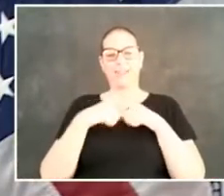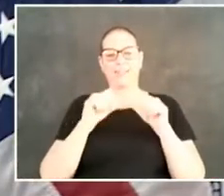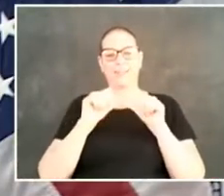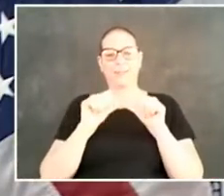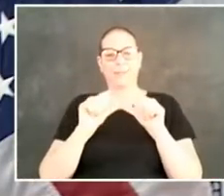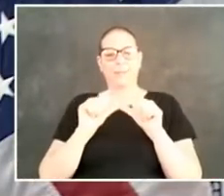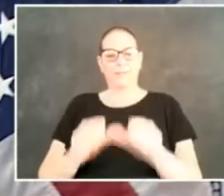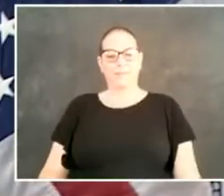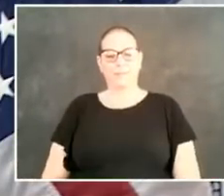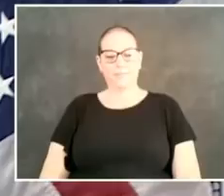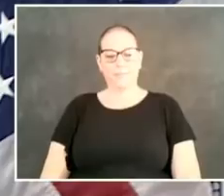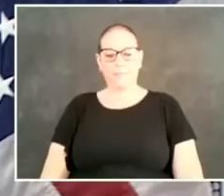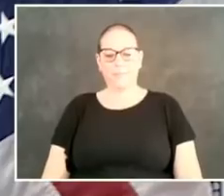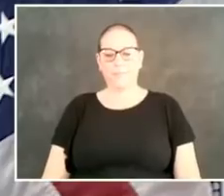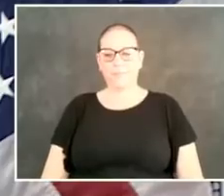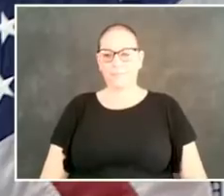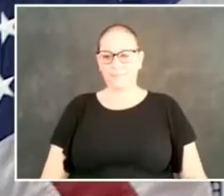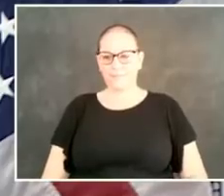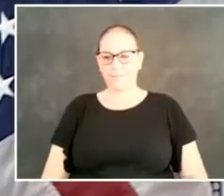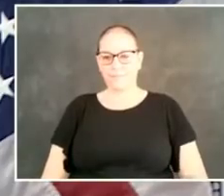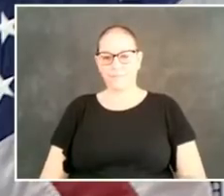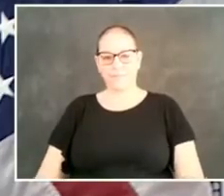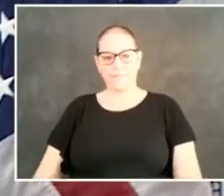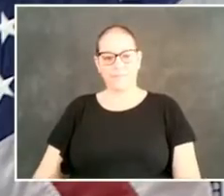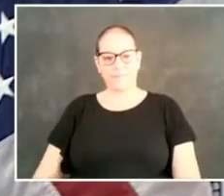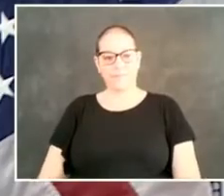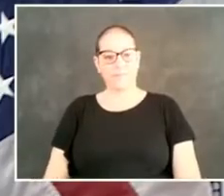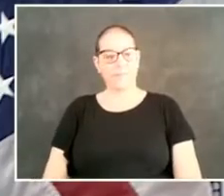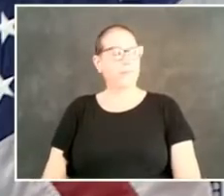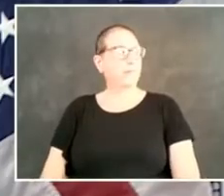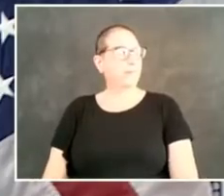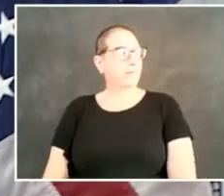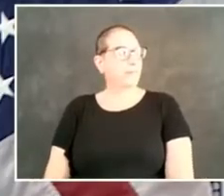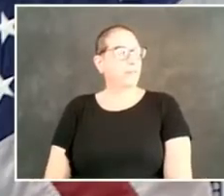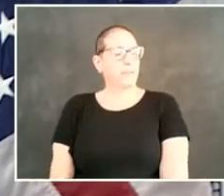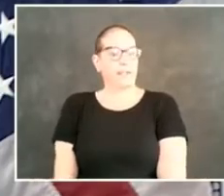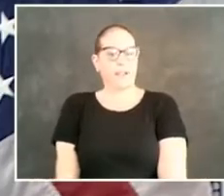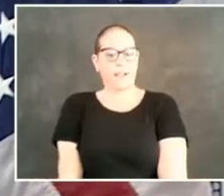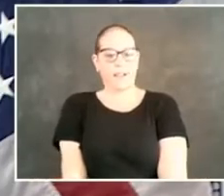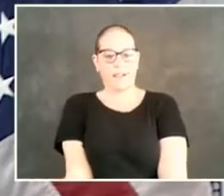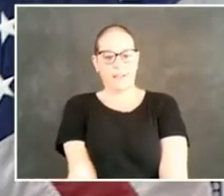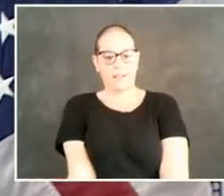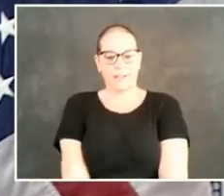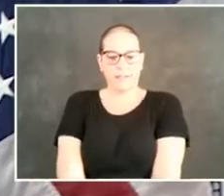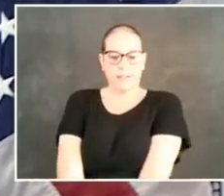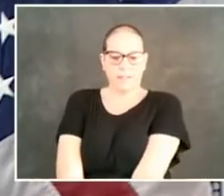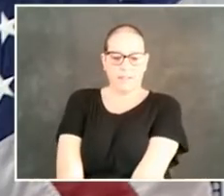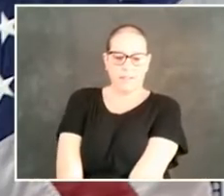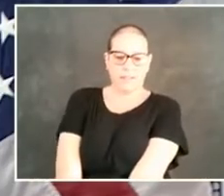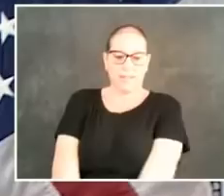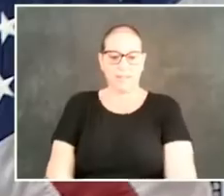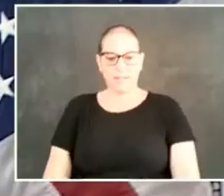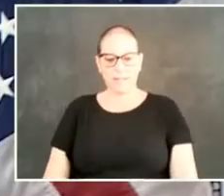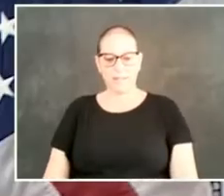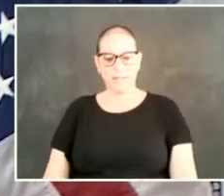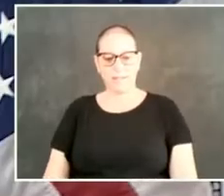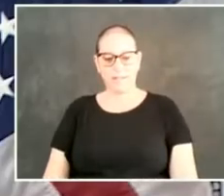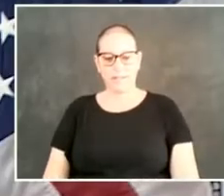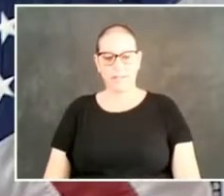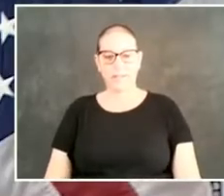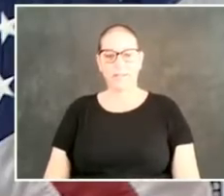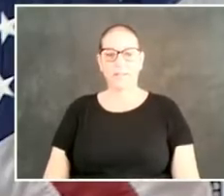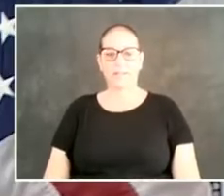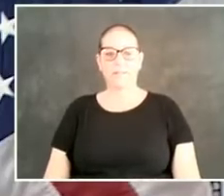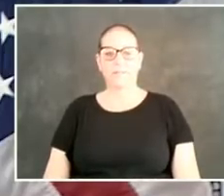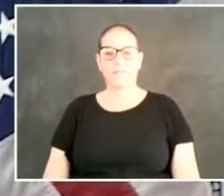pronto, el virus puede volver más fuerte y puede haber una segunda onda.